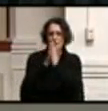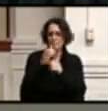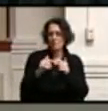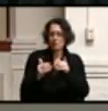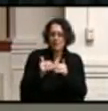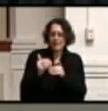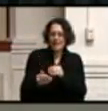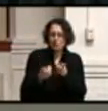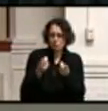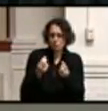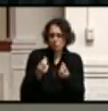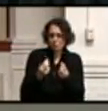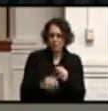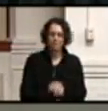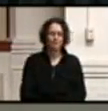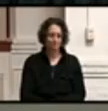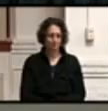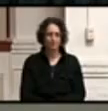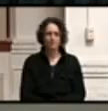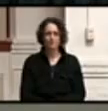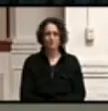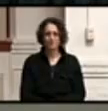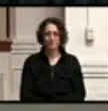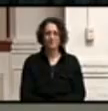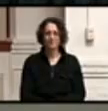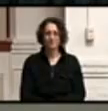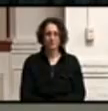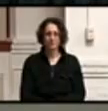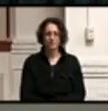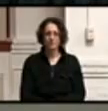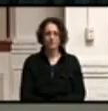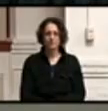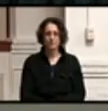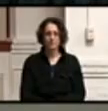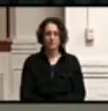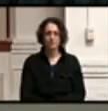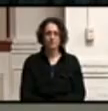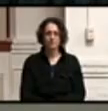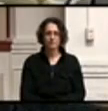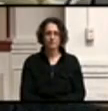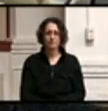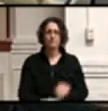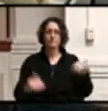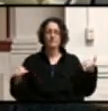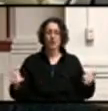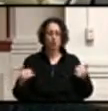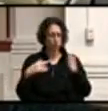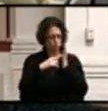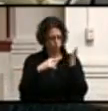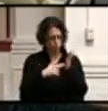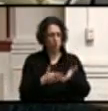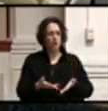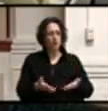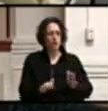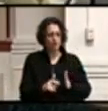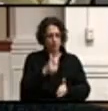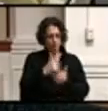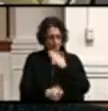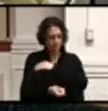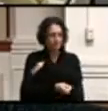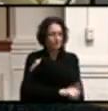this point in time, with the penalties and fines imposed, as Russell has indicated, they would finally